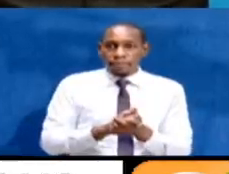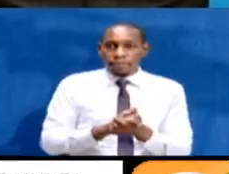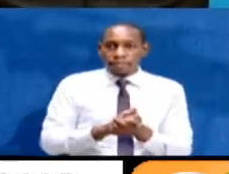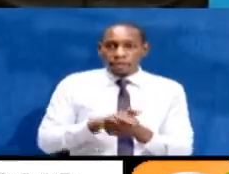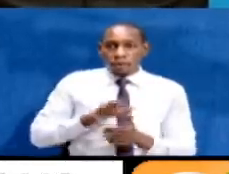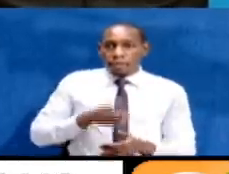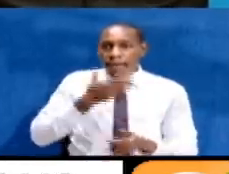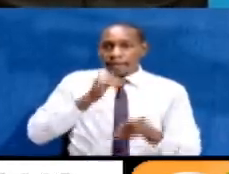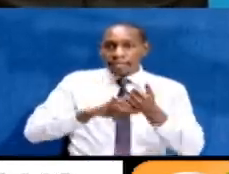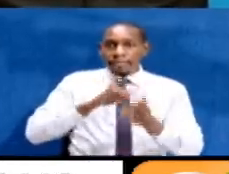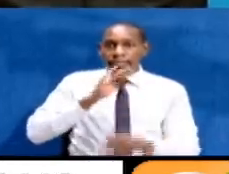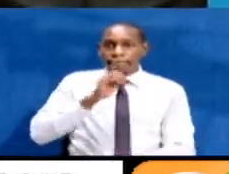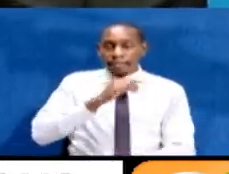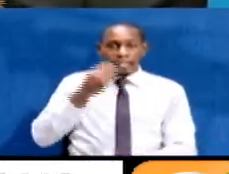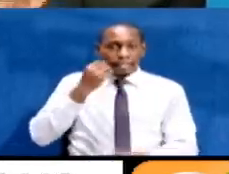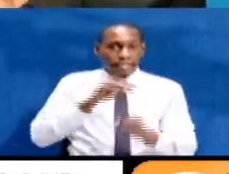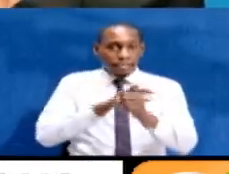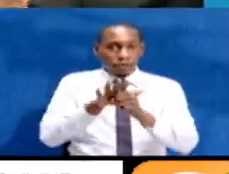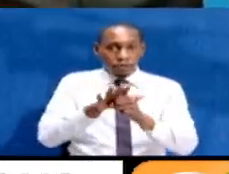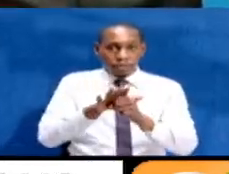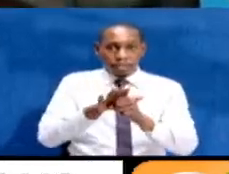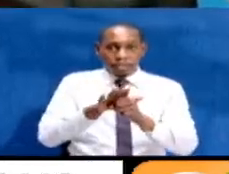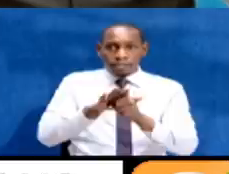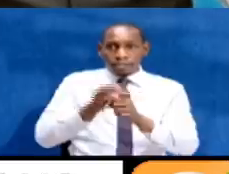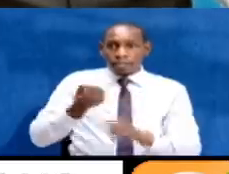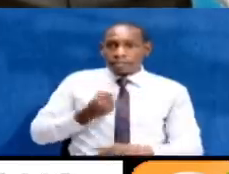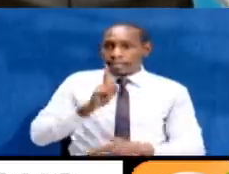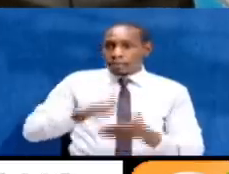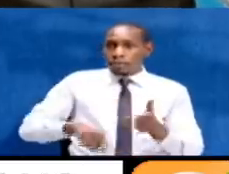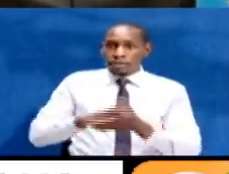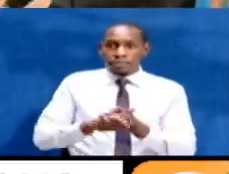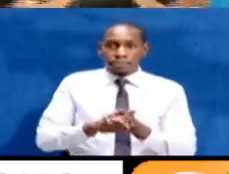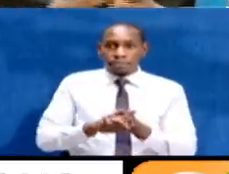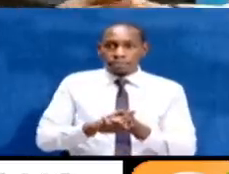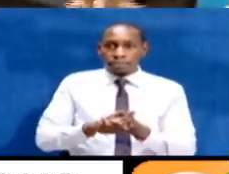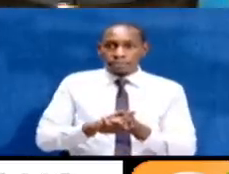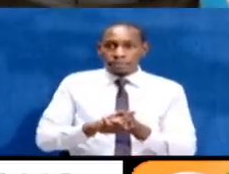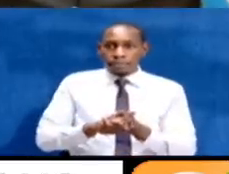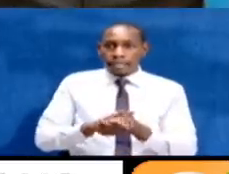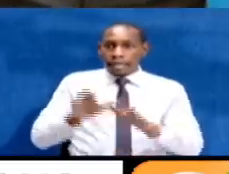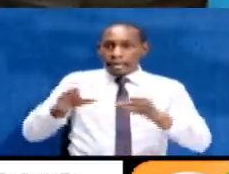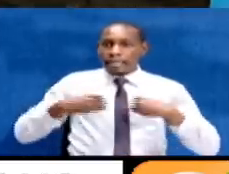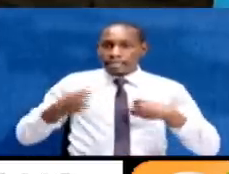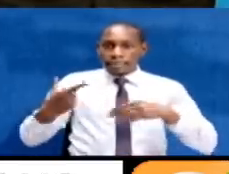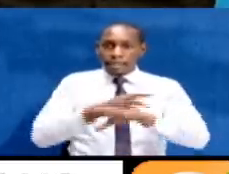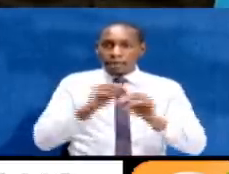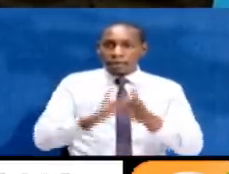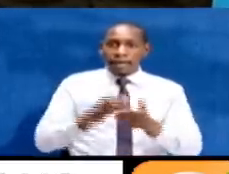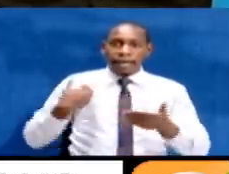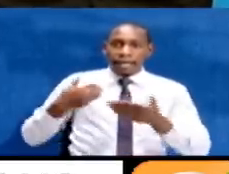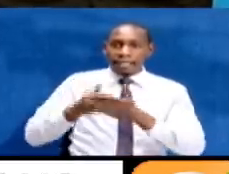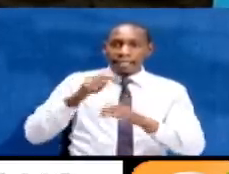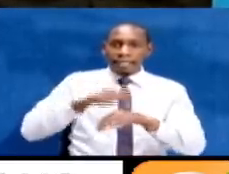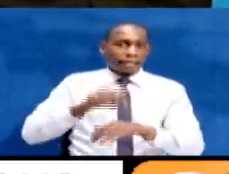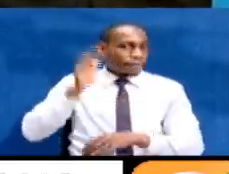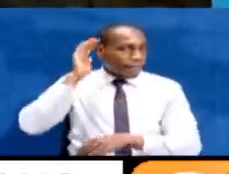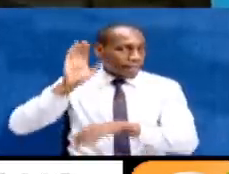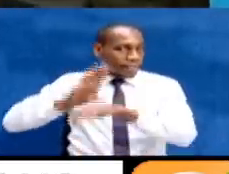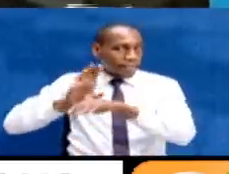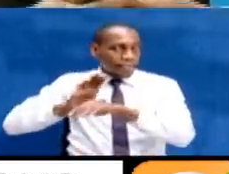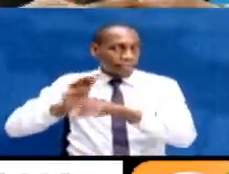to COVID-19. And she said, no, I'm not going to touch the vaccine until I hear from the